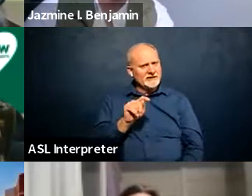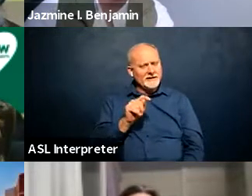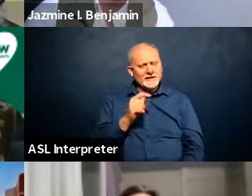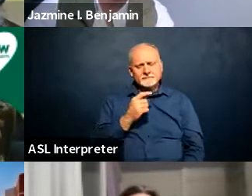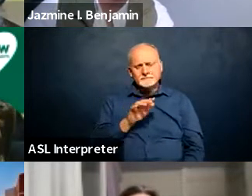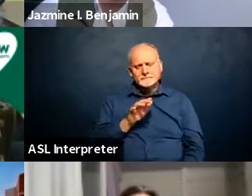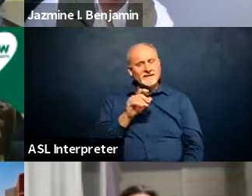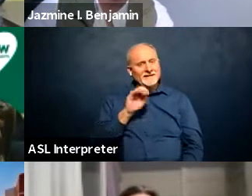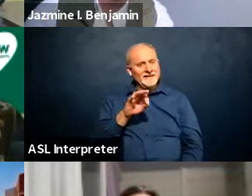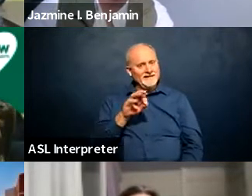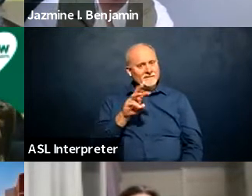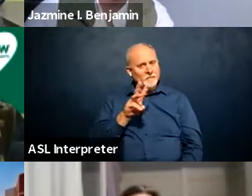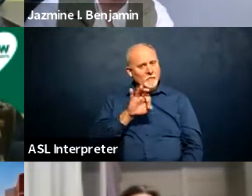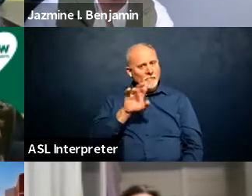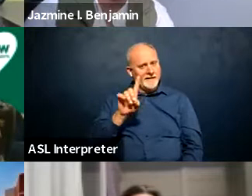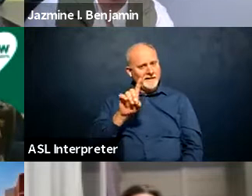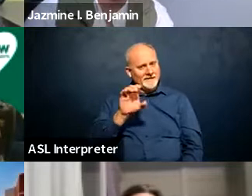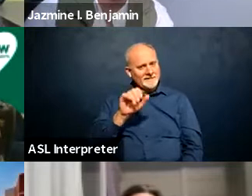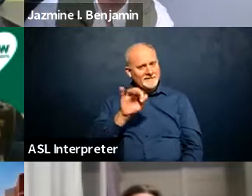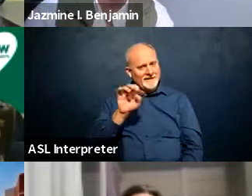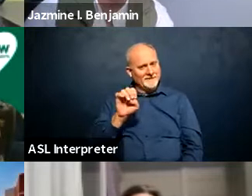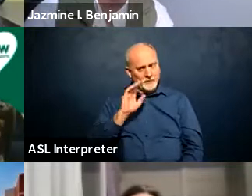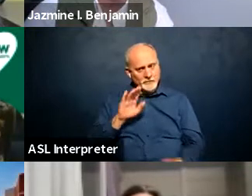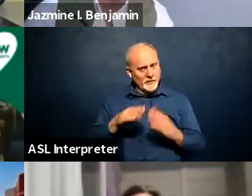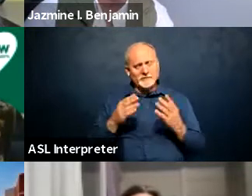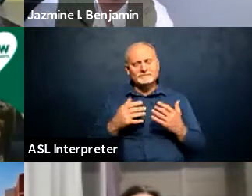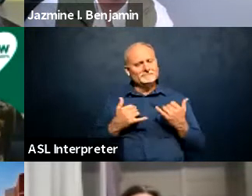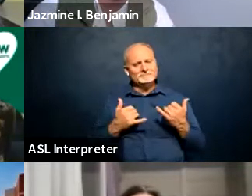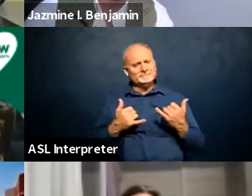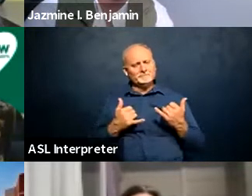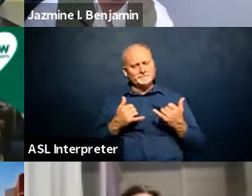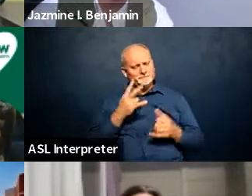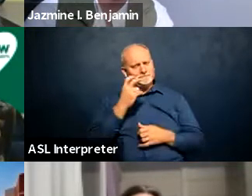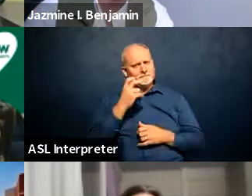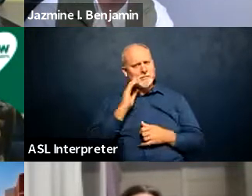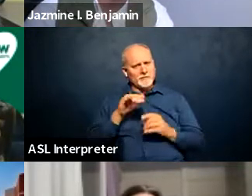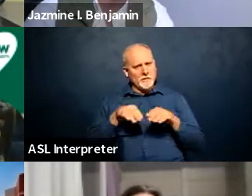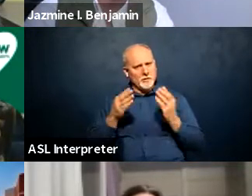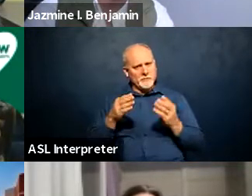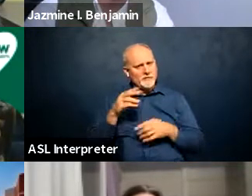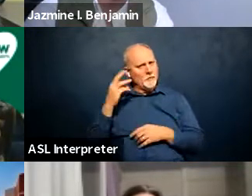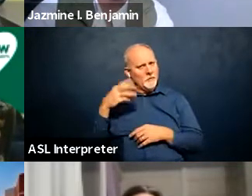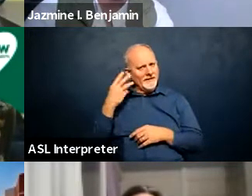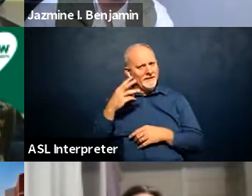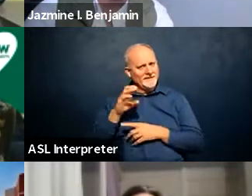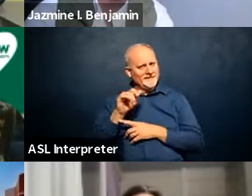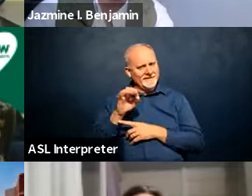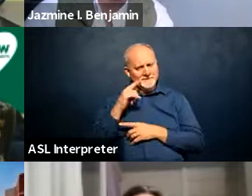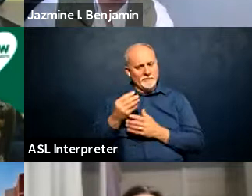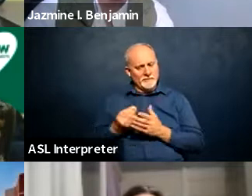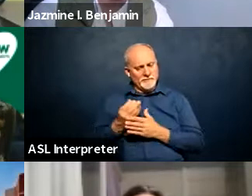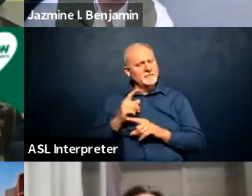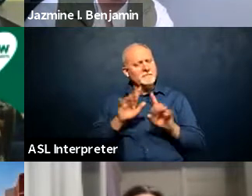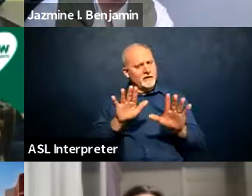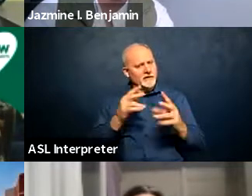to whether WOW Cafe would be open. And at this time, we're not anticipating opening the WOW Cafe for the spring, but stay tuned